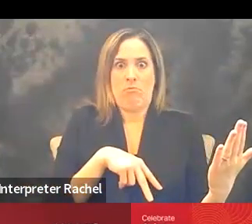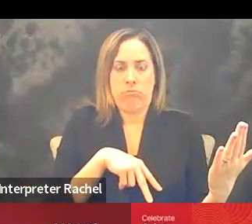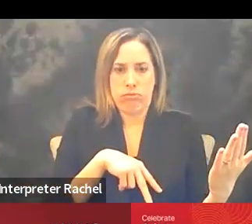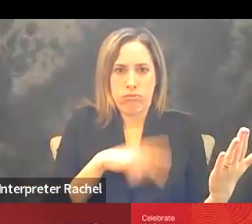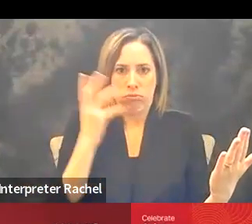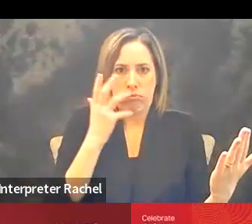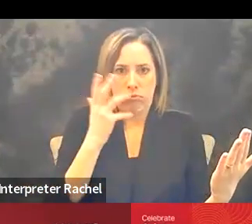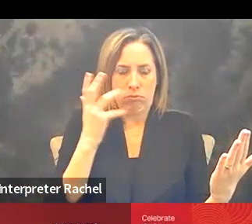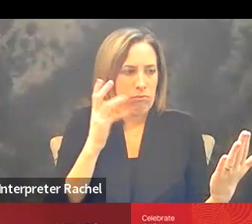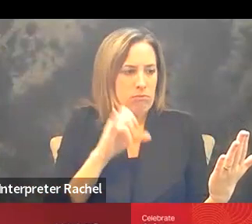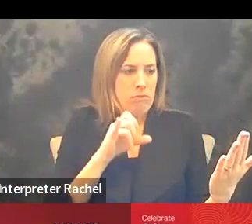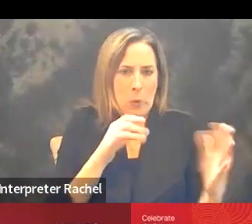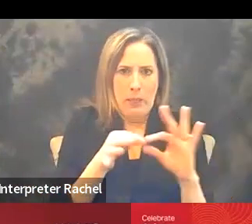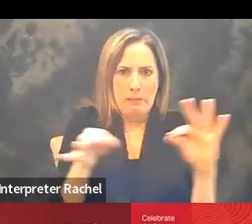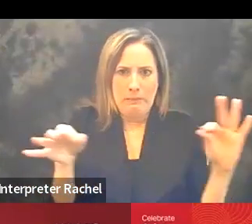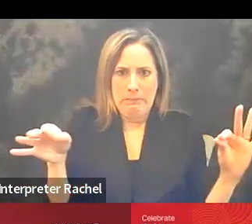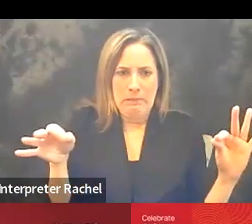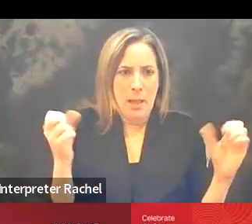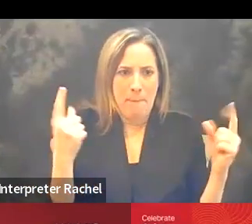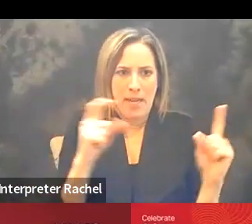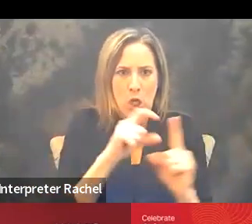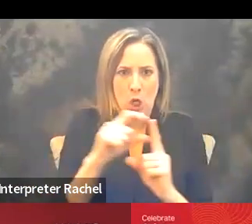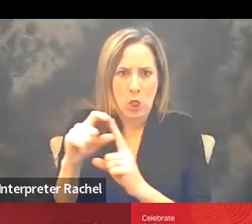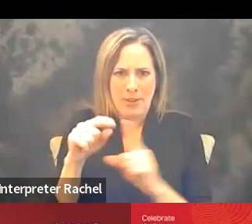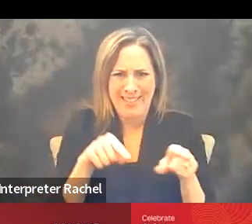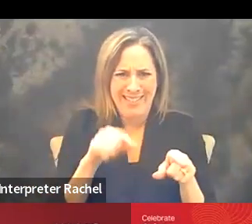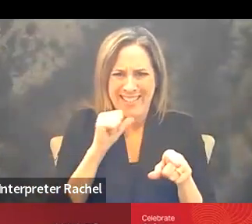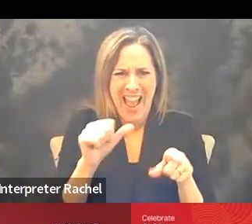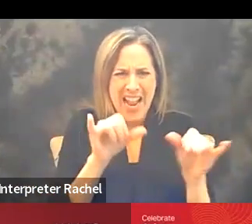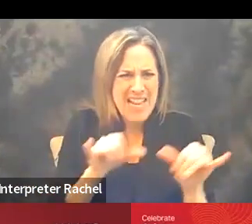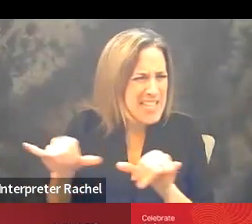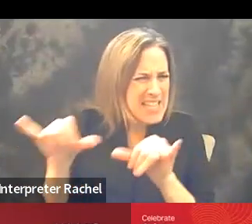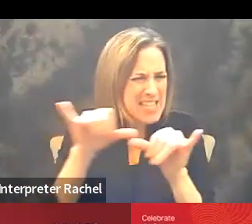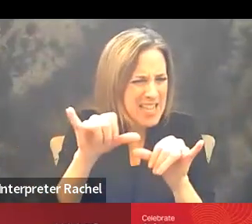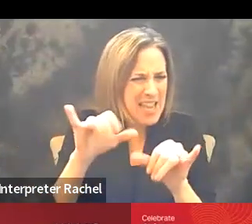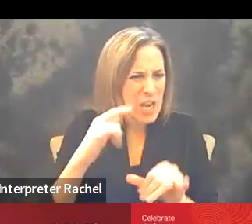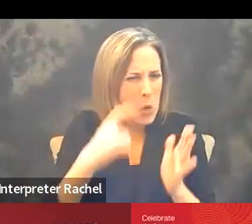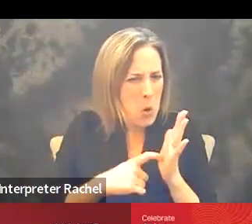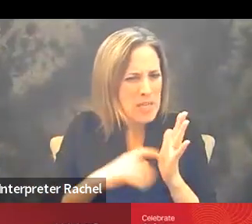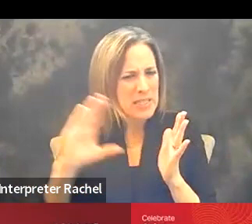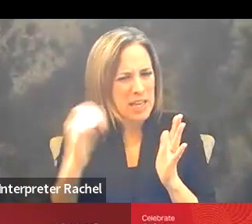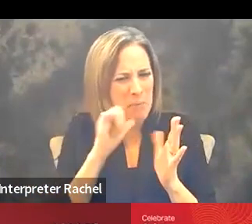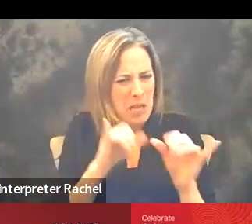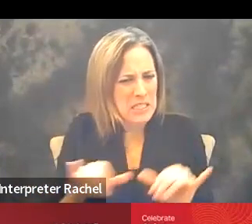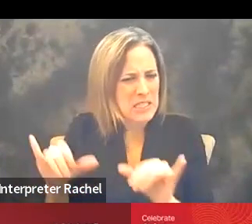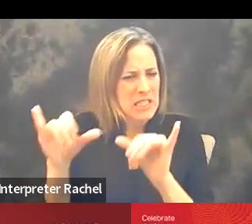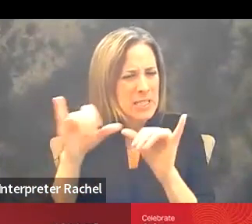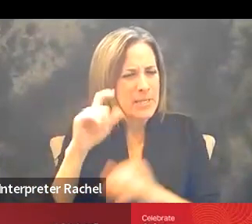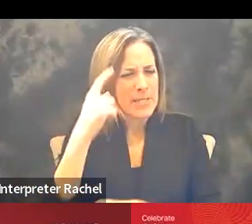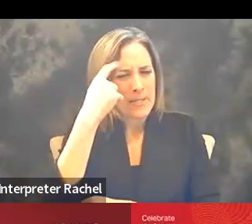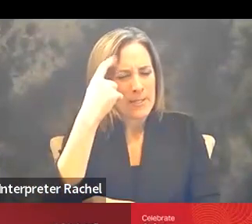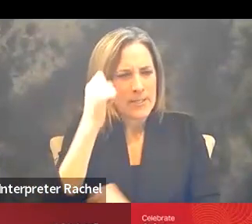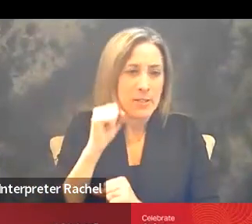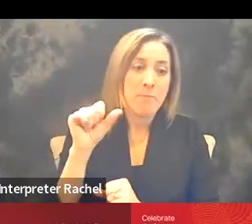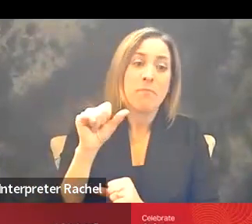of the sentences. There's lots of terminology inconsistencies, syntactic inconsistencies, and so on. Although there's